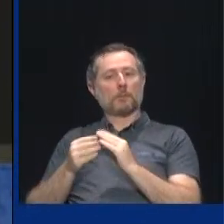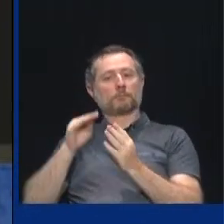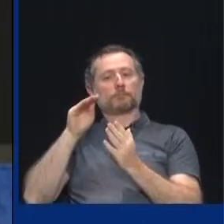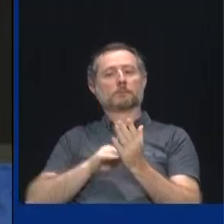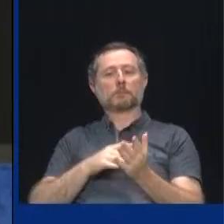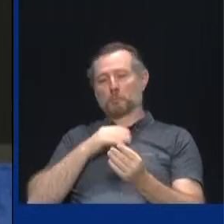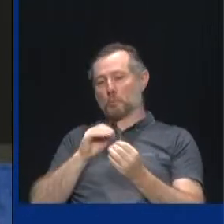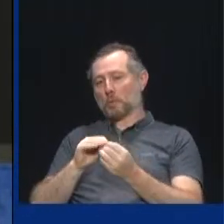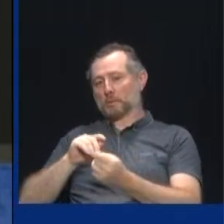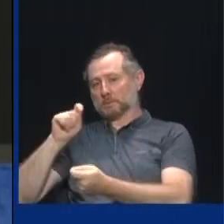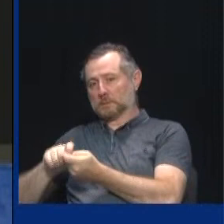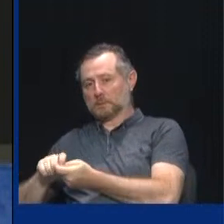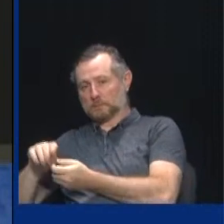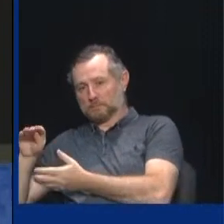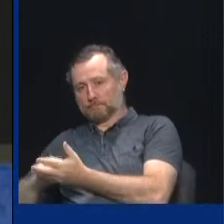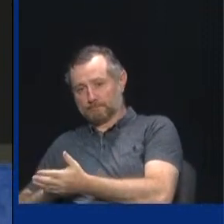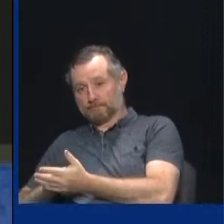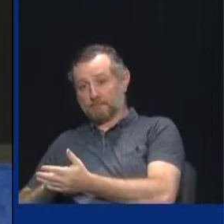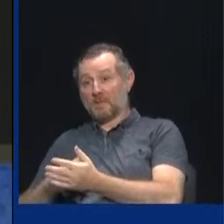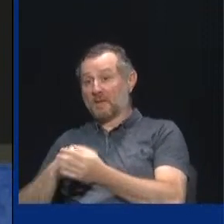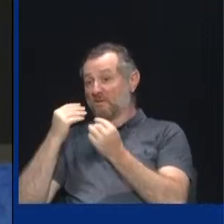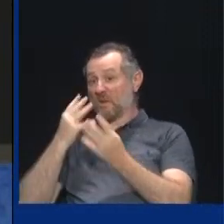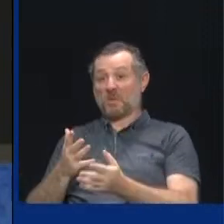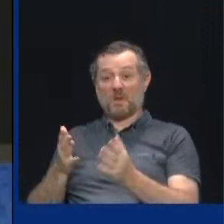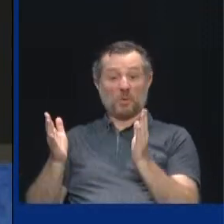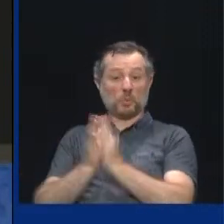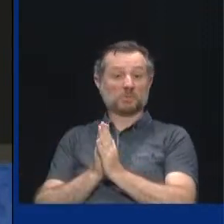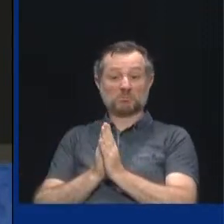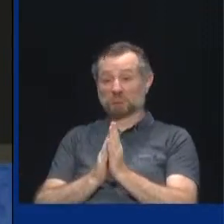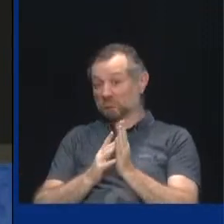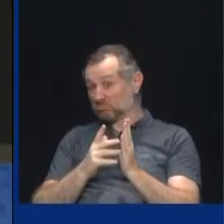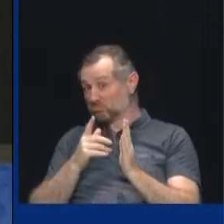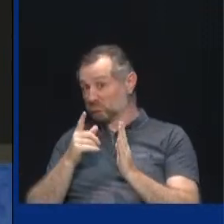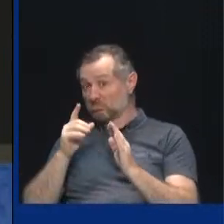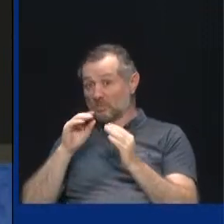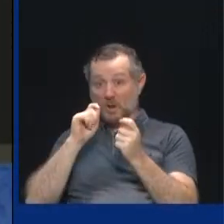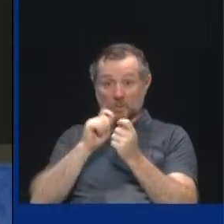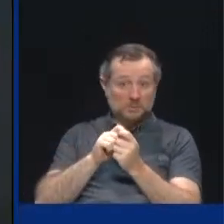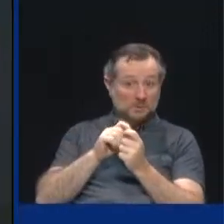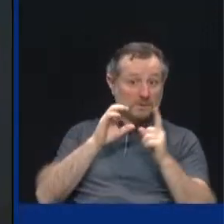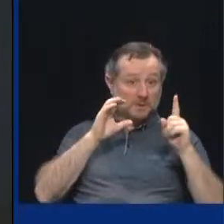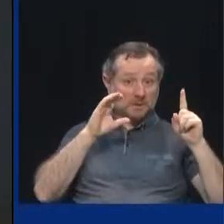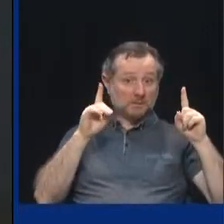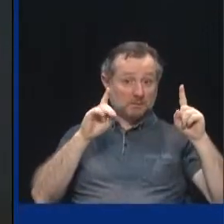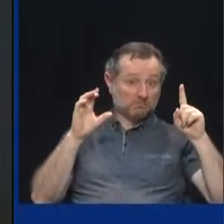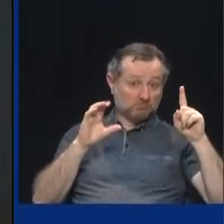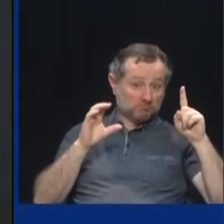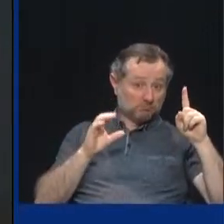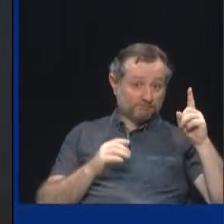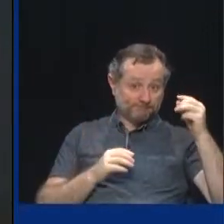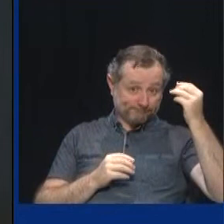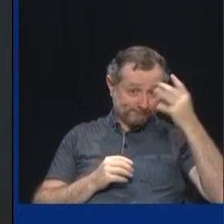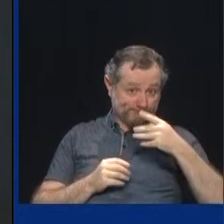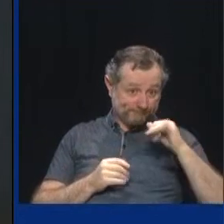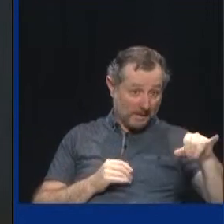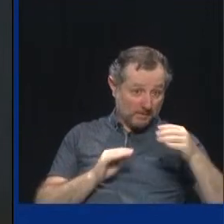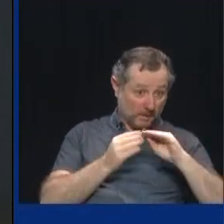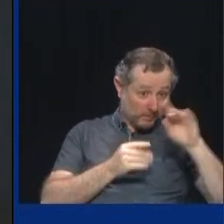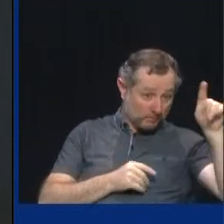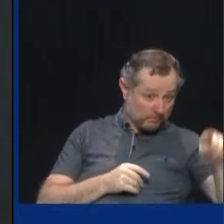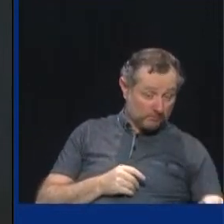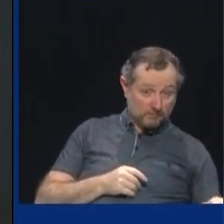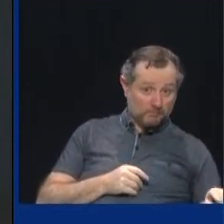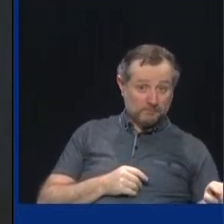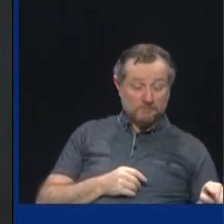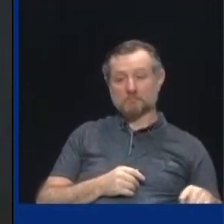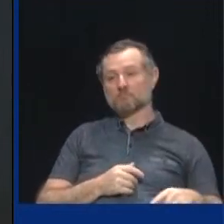and the CDC chooses to report that larger number. Yeah, so in other words, there are two definitions. One is people